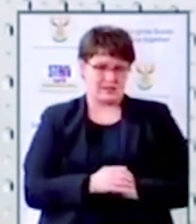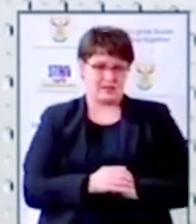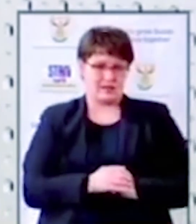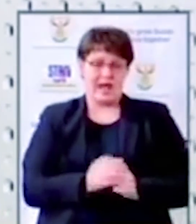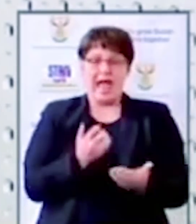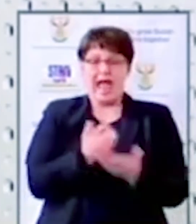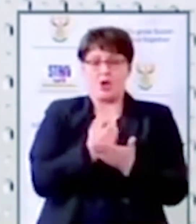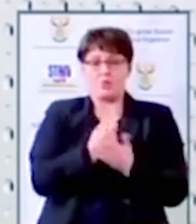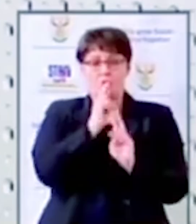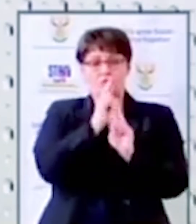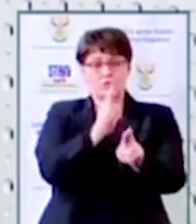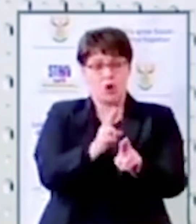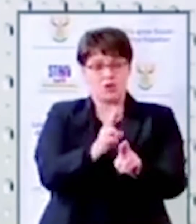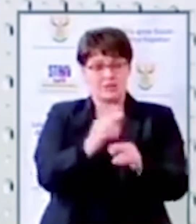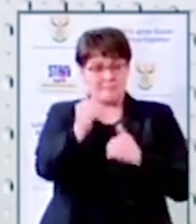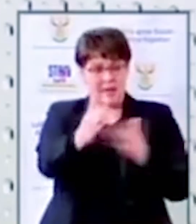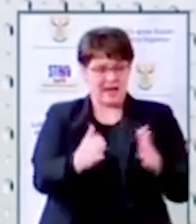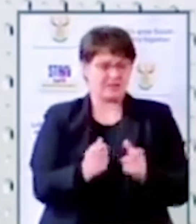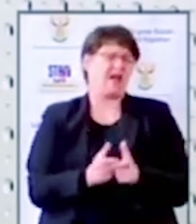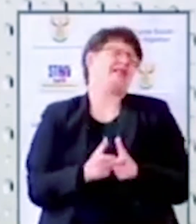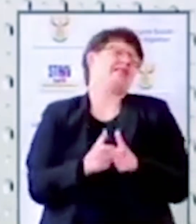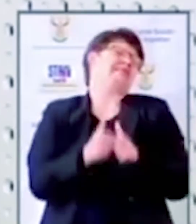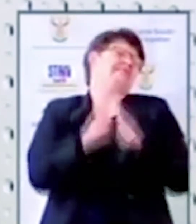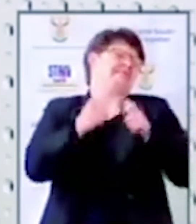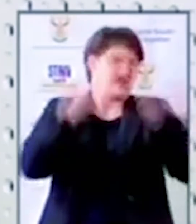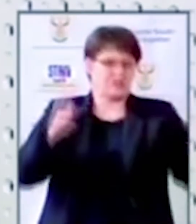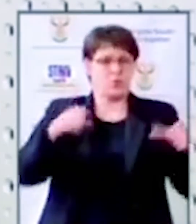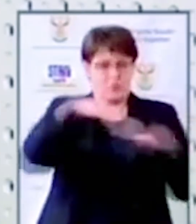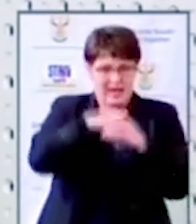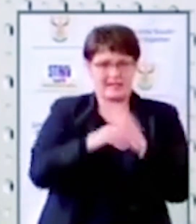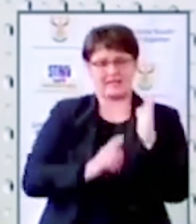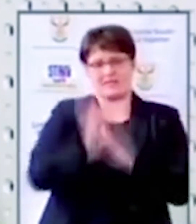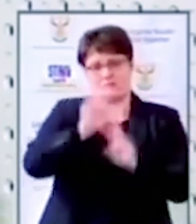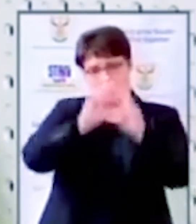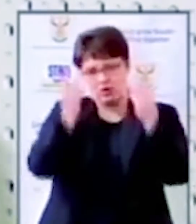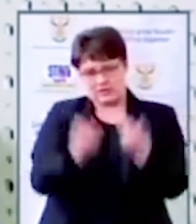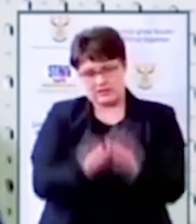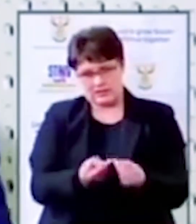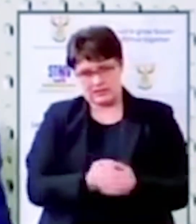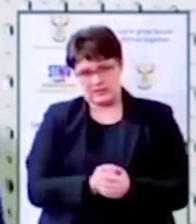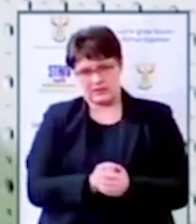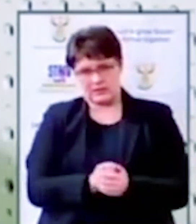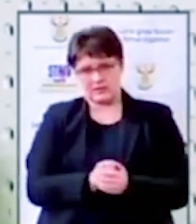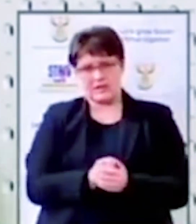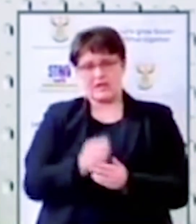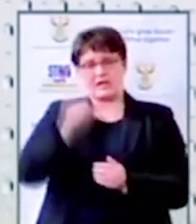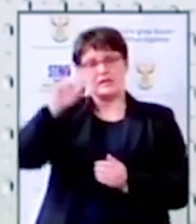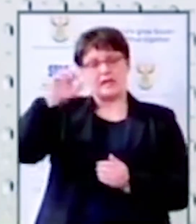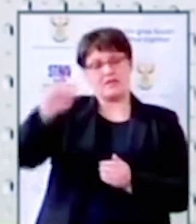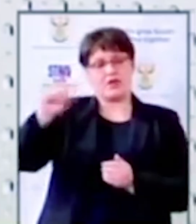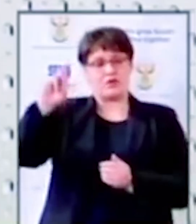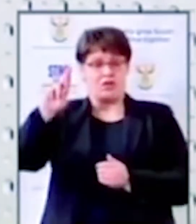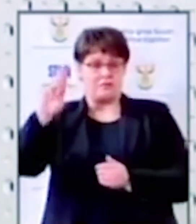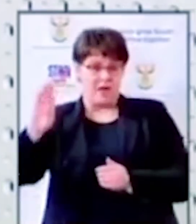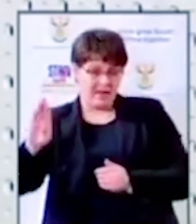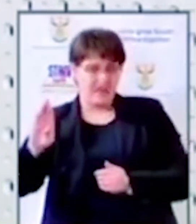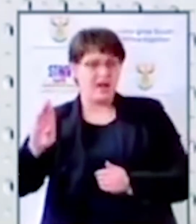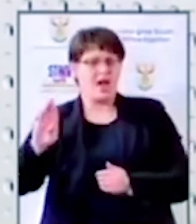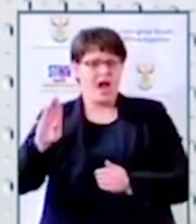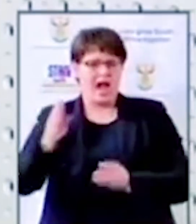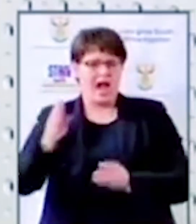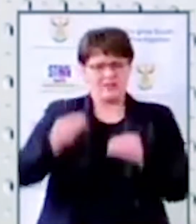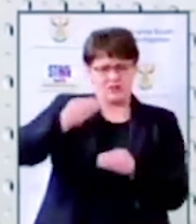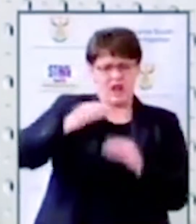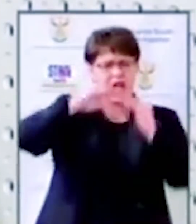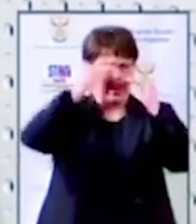response packages in the developing world. The South African Reserve Bank has reduced interest rates and made